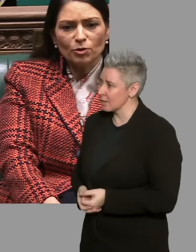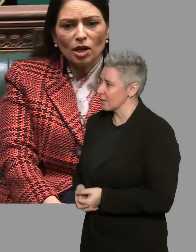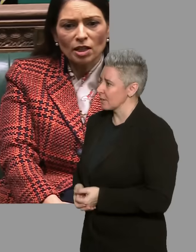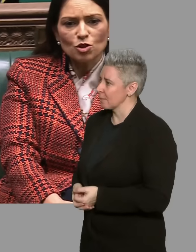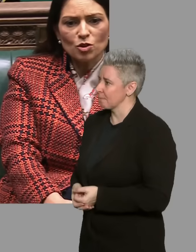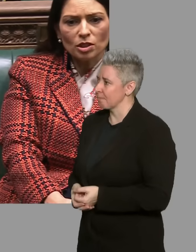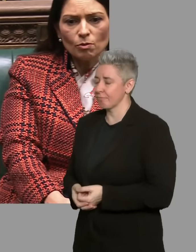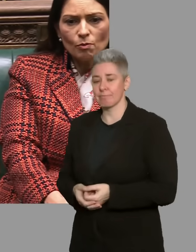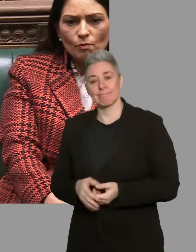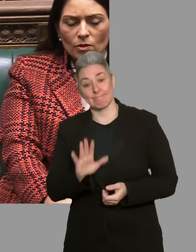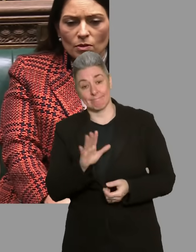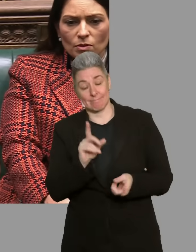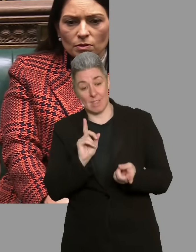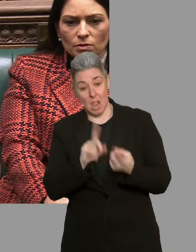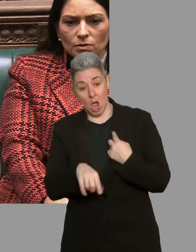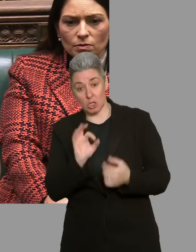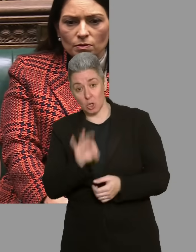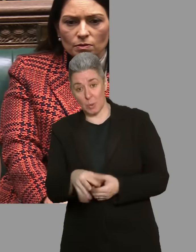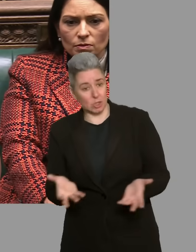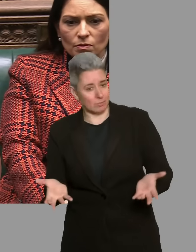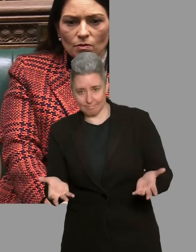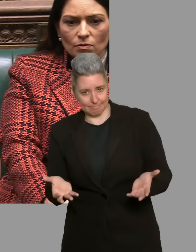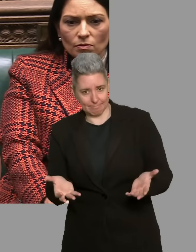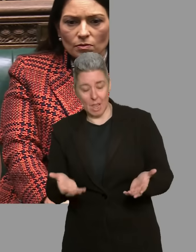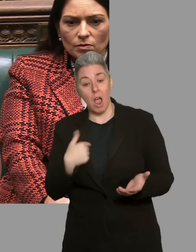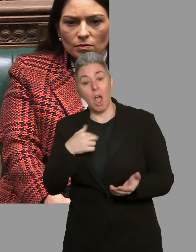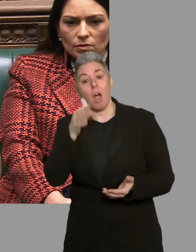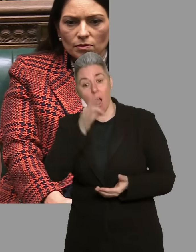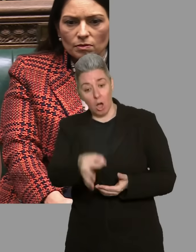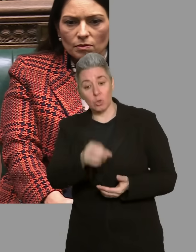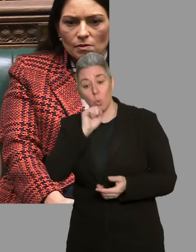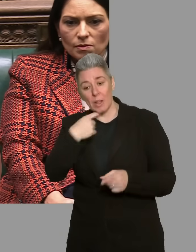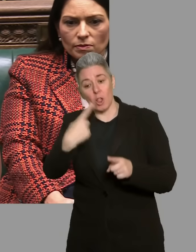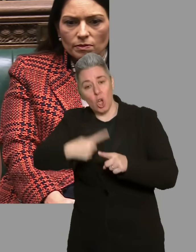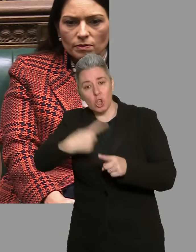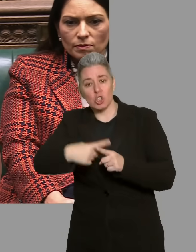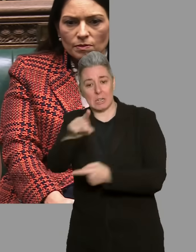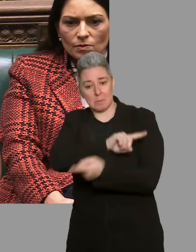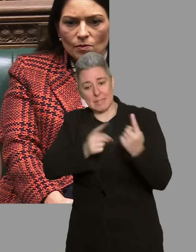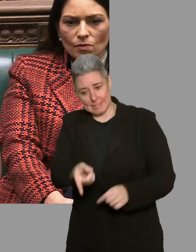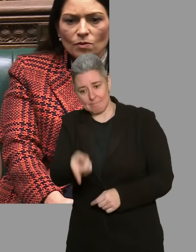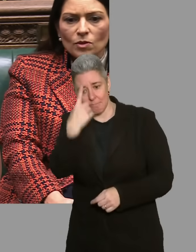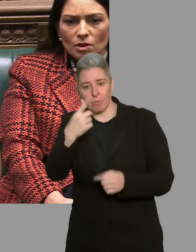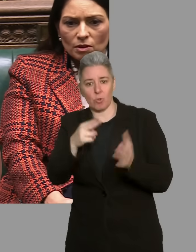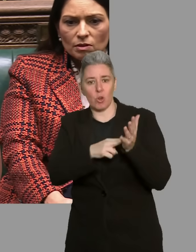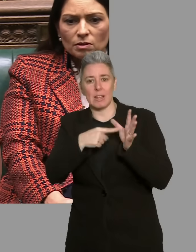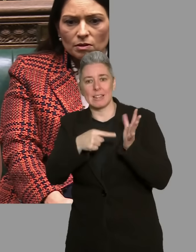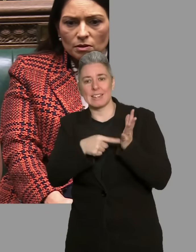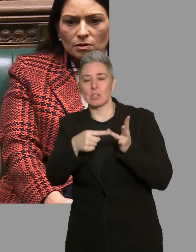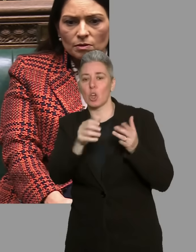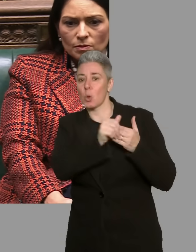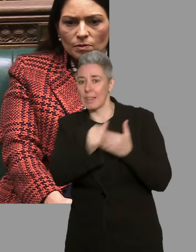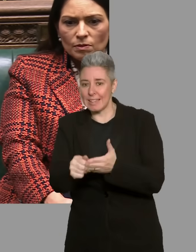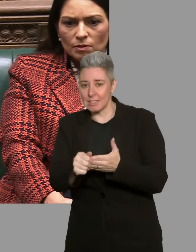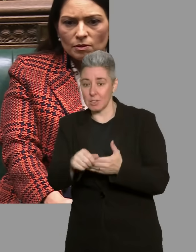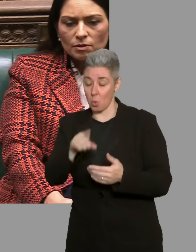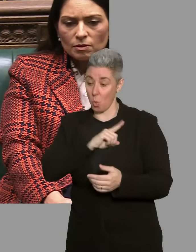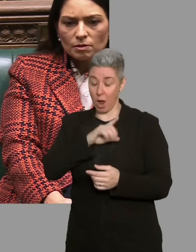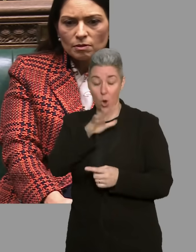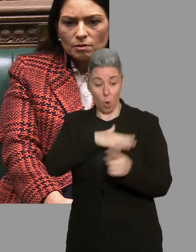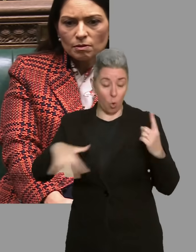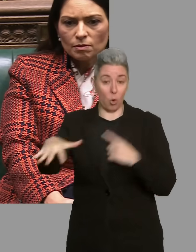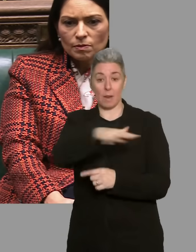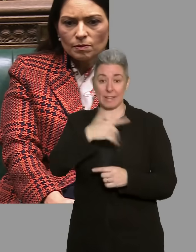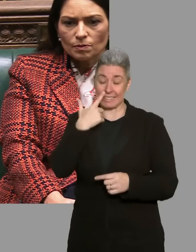him if he would call for an urgent meeting of NATO leaders. We can all see that the situation is moving rapidly. I also